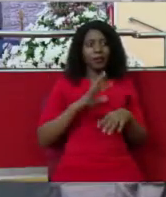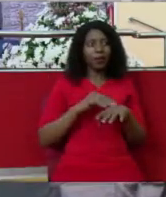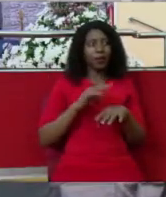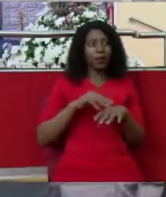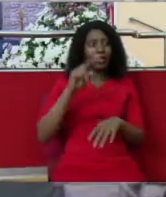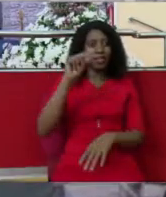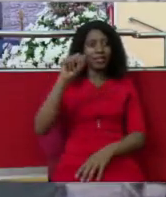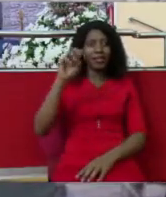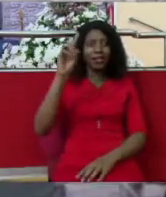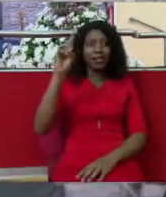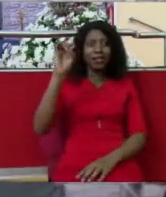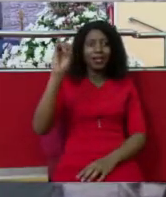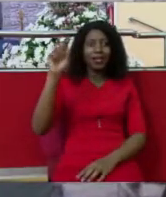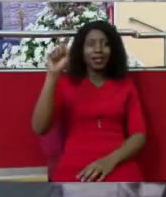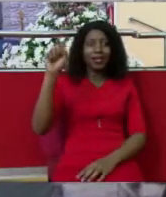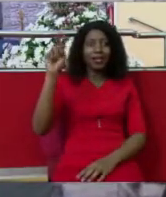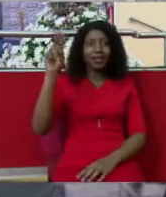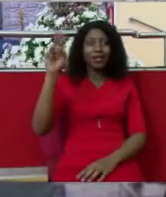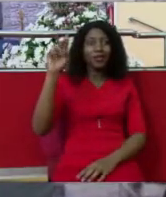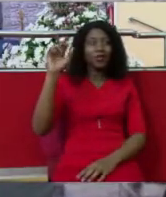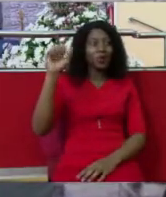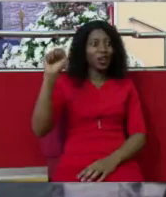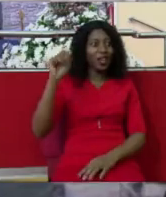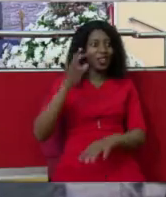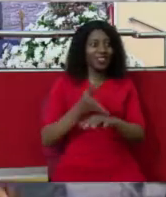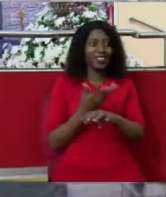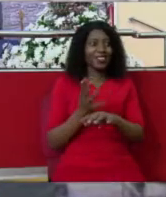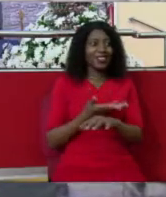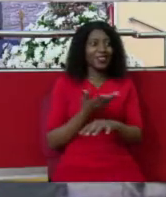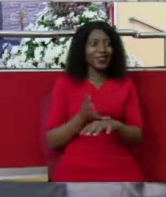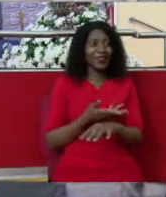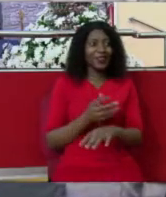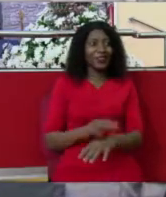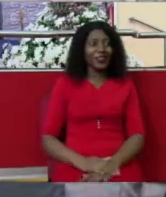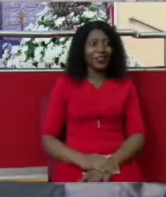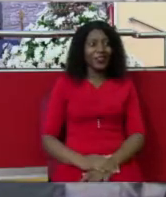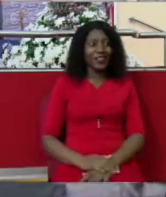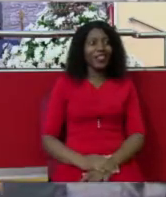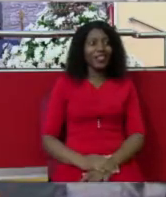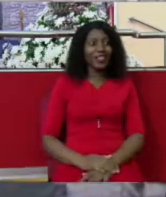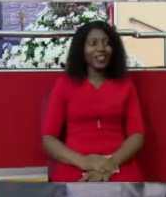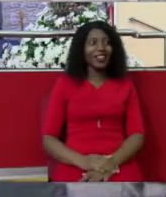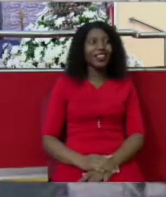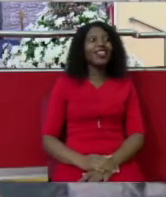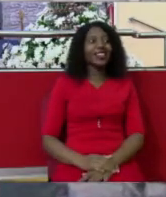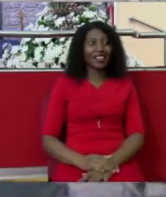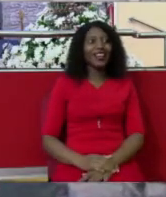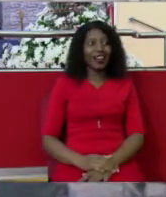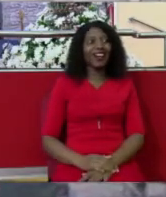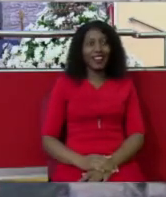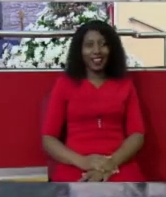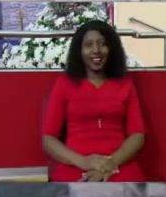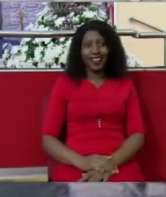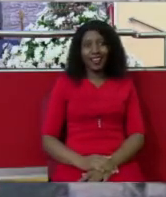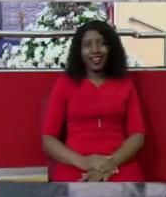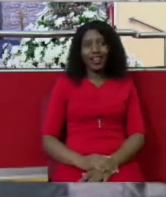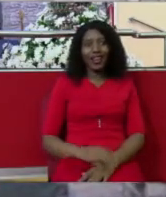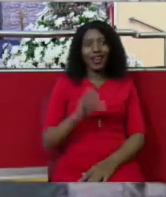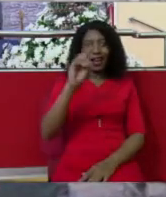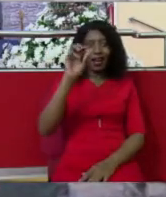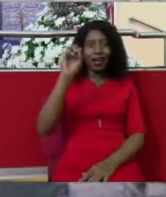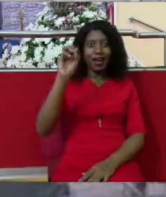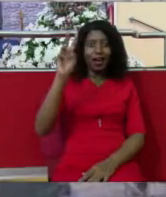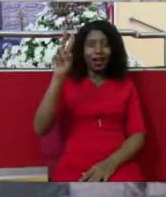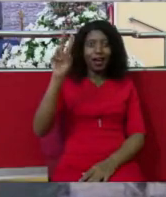jina. Dutura. It's normally referred to as a bird that is harmless. Inaonekana kama ni